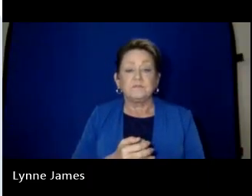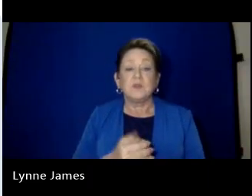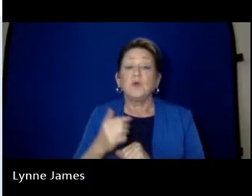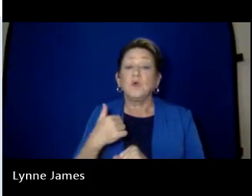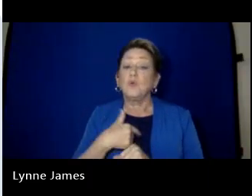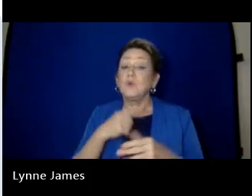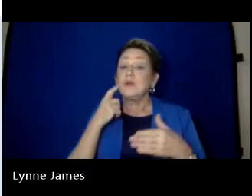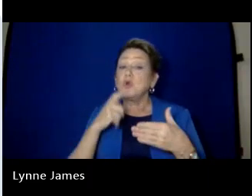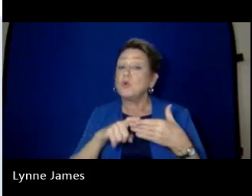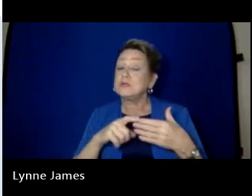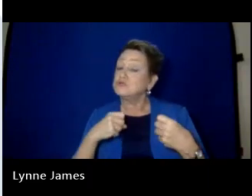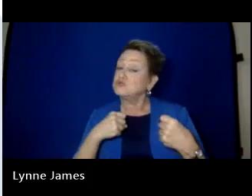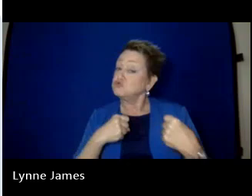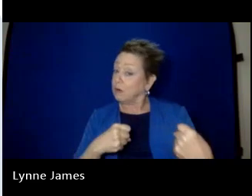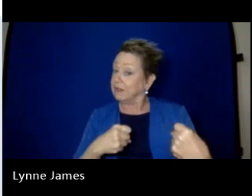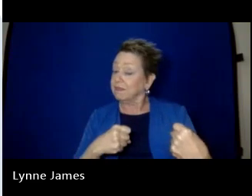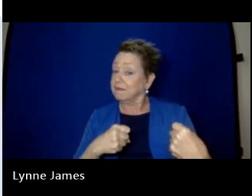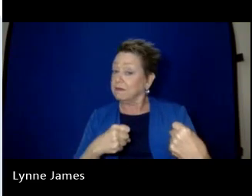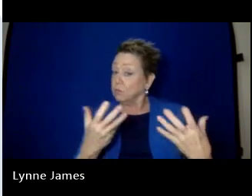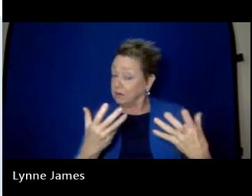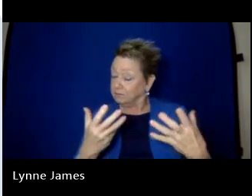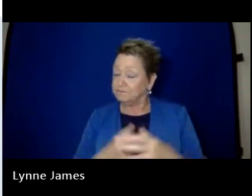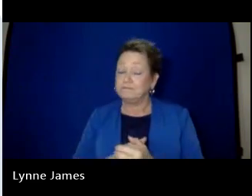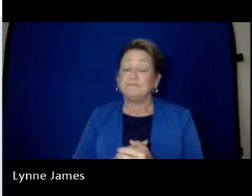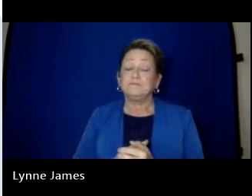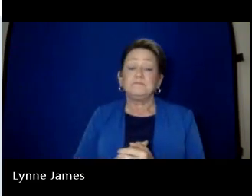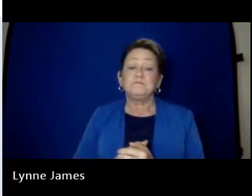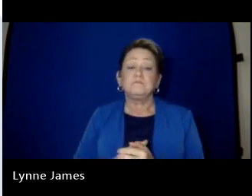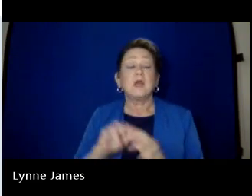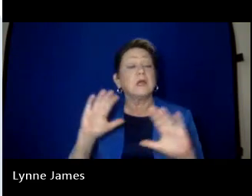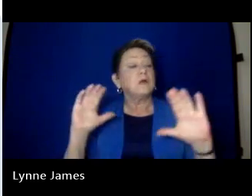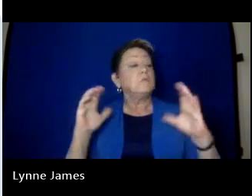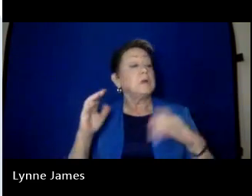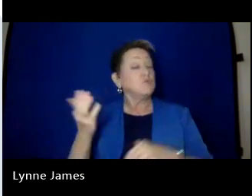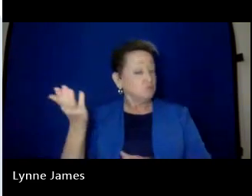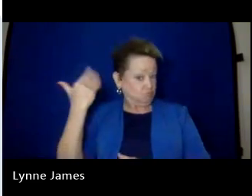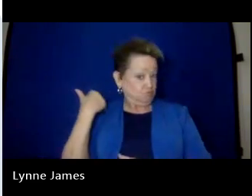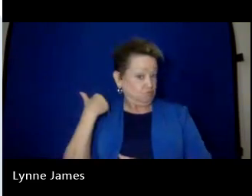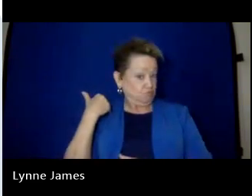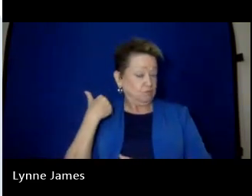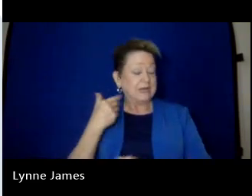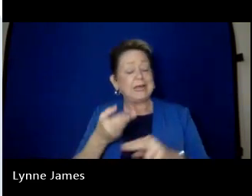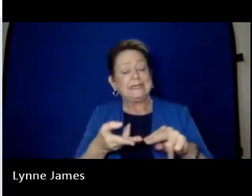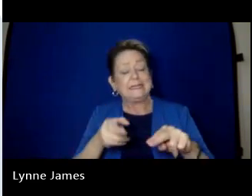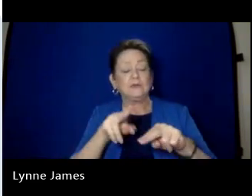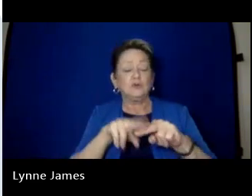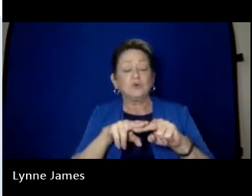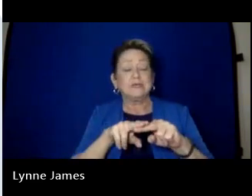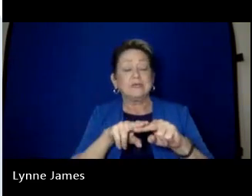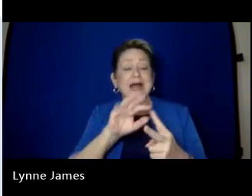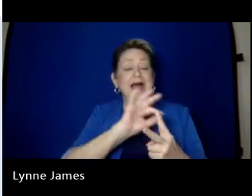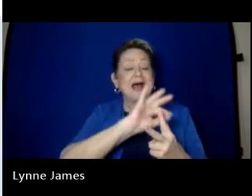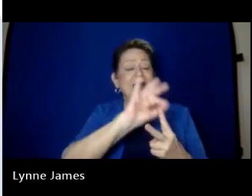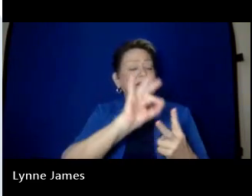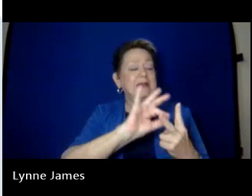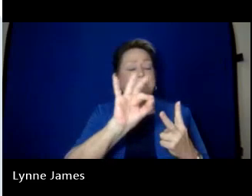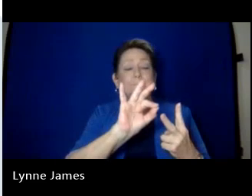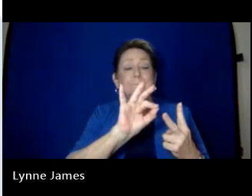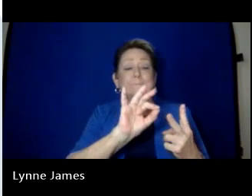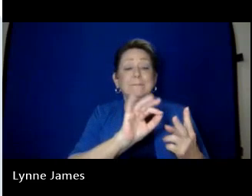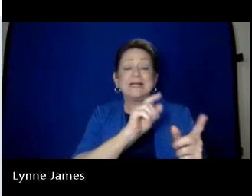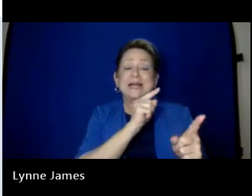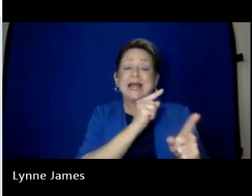We noted the following strengths during the annual physical inventory. Compared to the prior year audit, there was an increase in item count